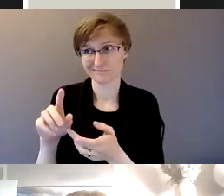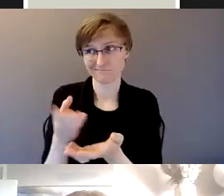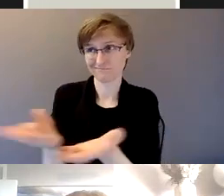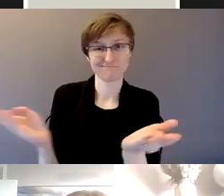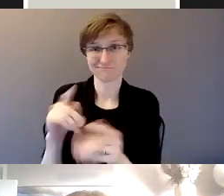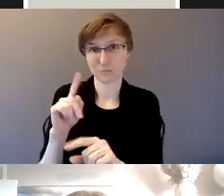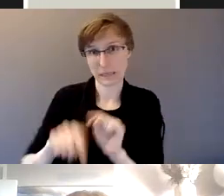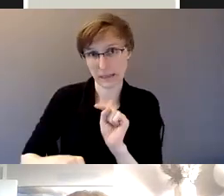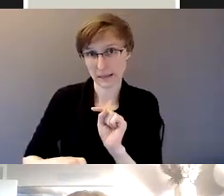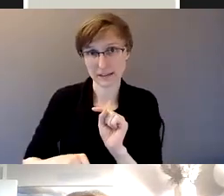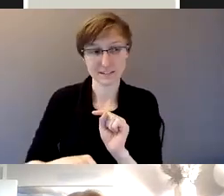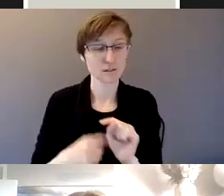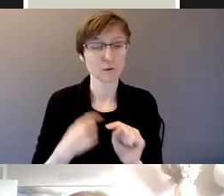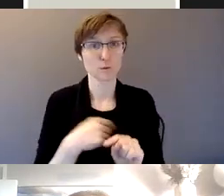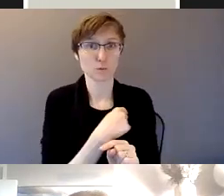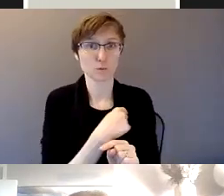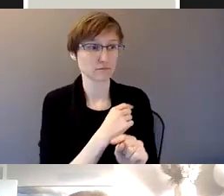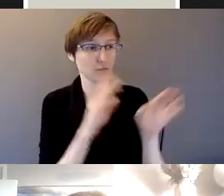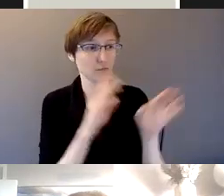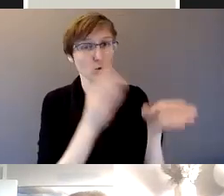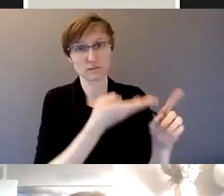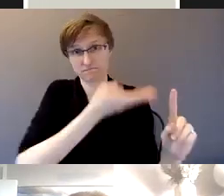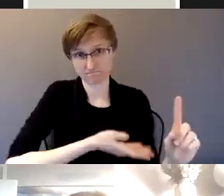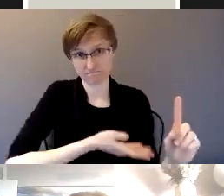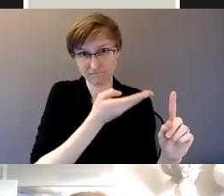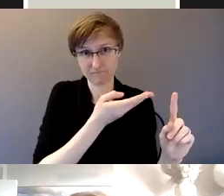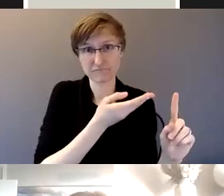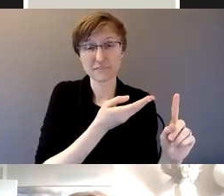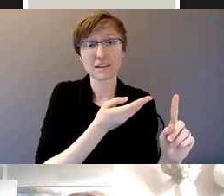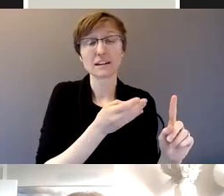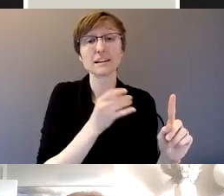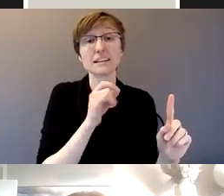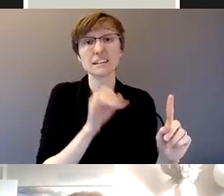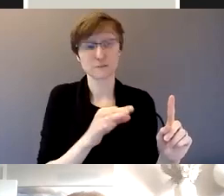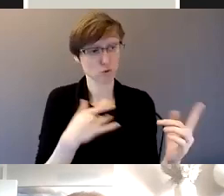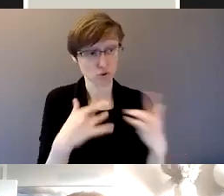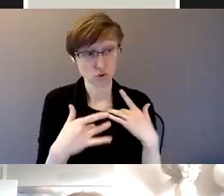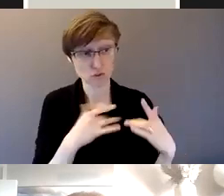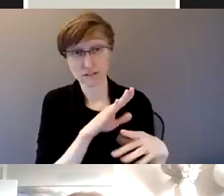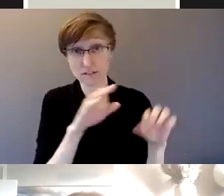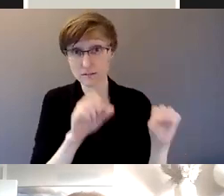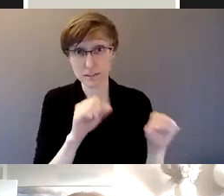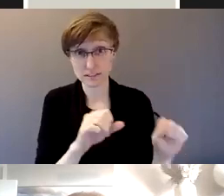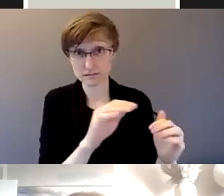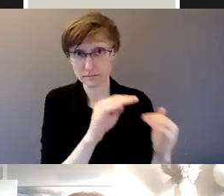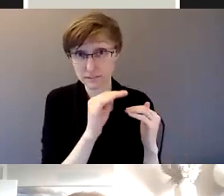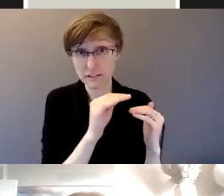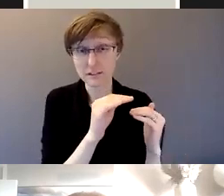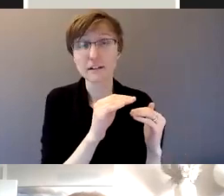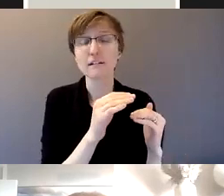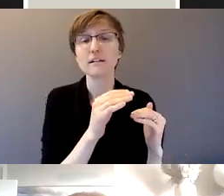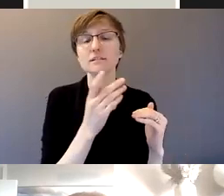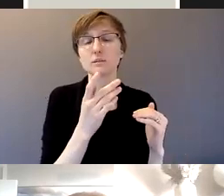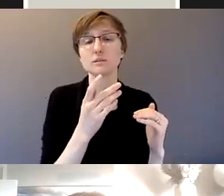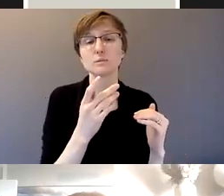they're in their role as the attorney for the allegedly incapable party. So what we would probably do is encourage the power of attorney to get proper